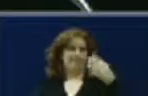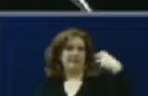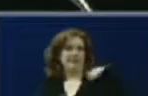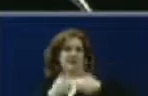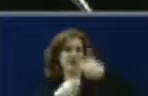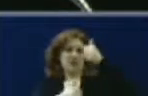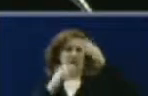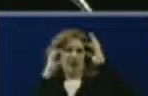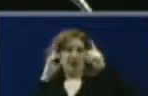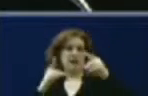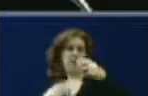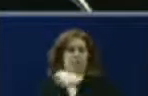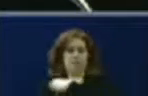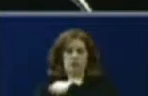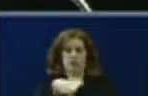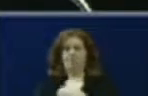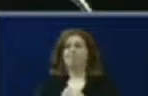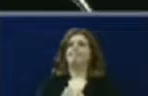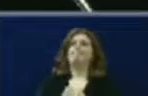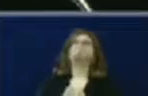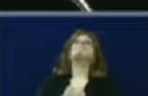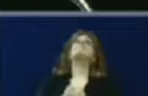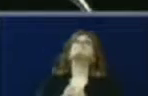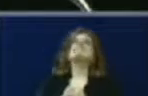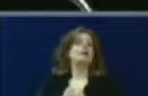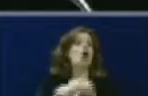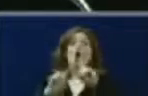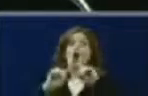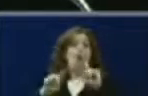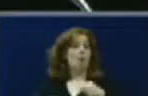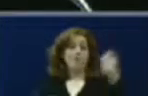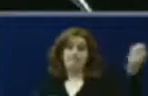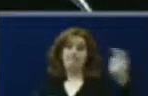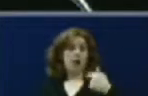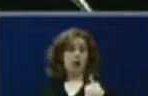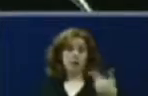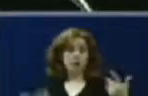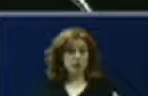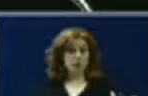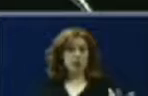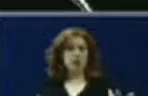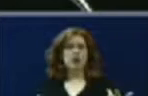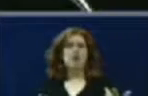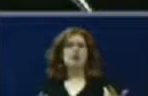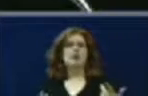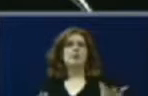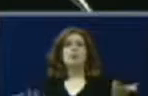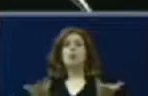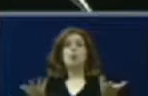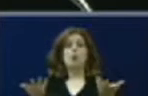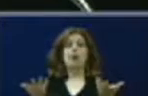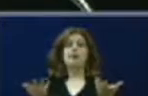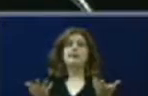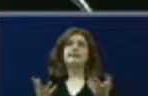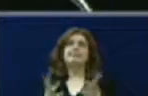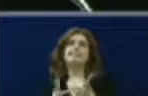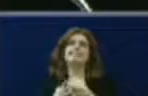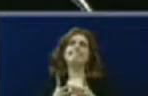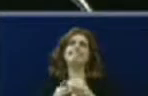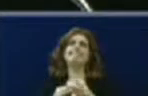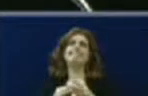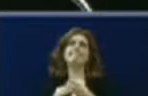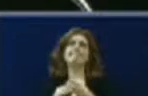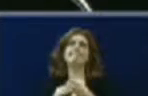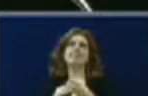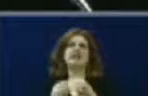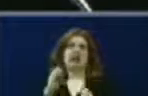our chief academic officer. The response I got back from that was one of, I would say, an explosion